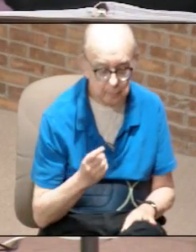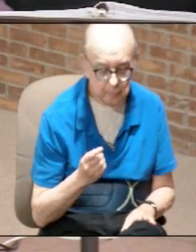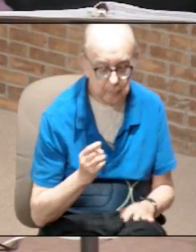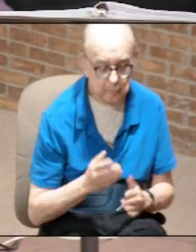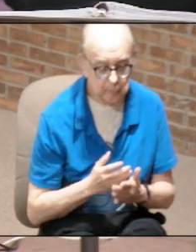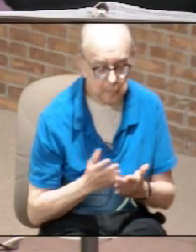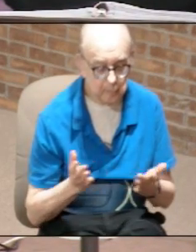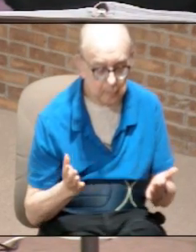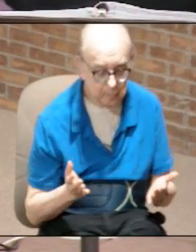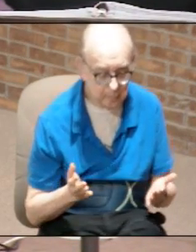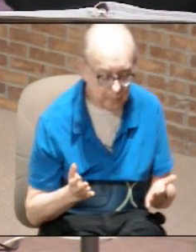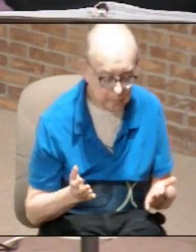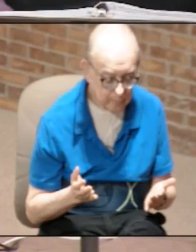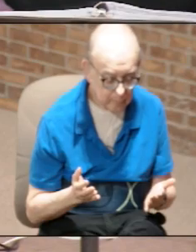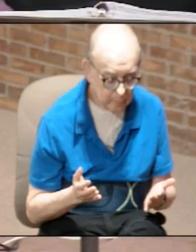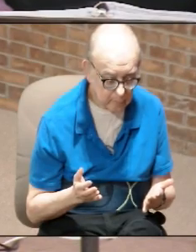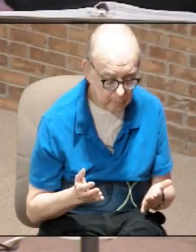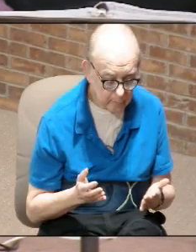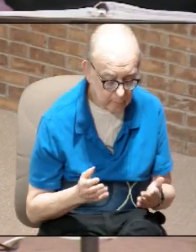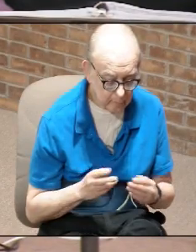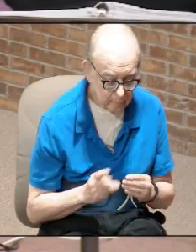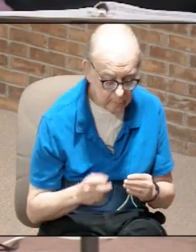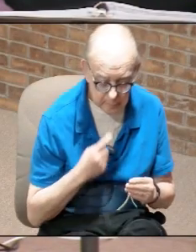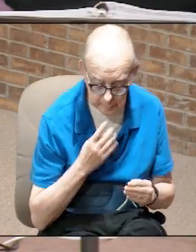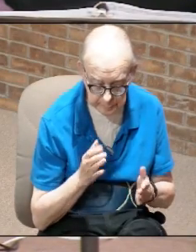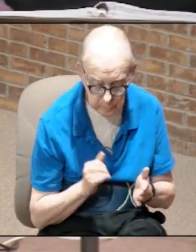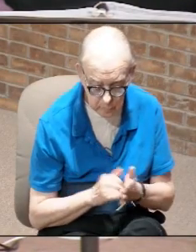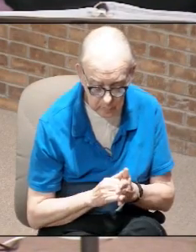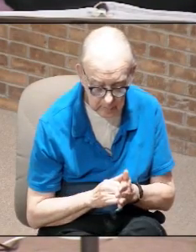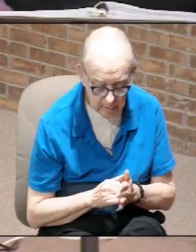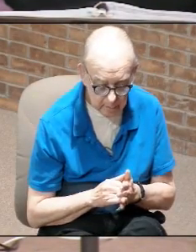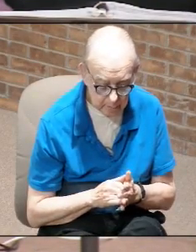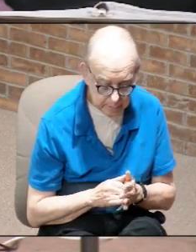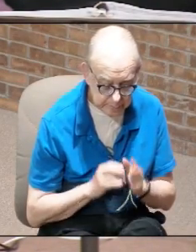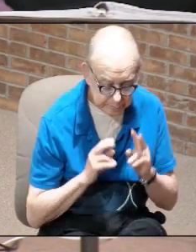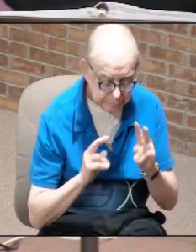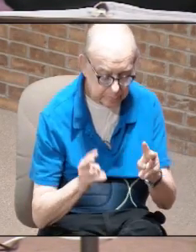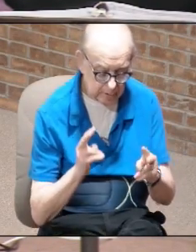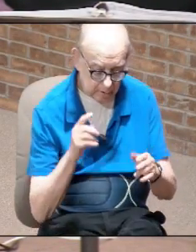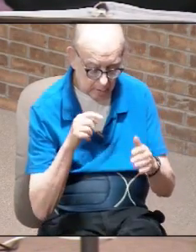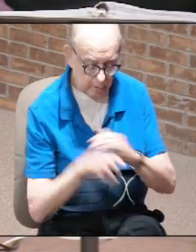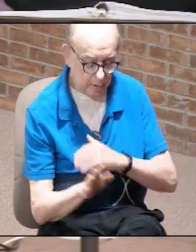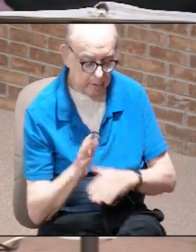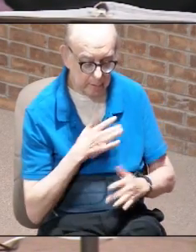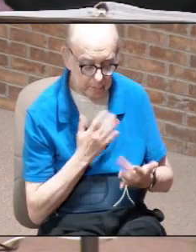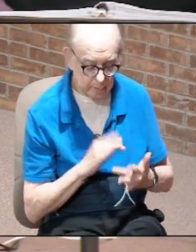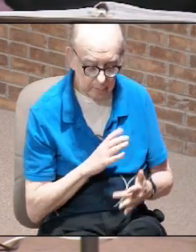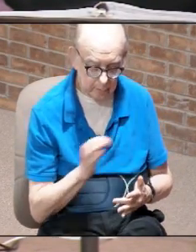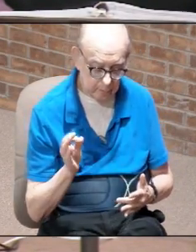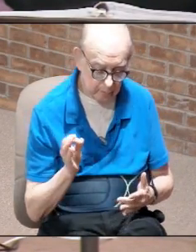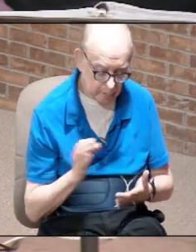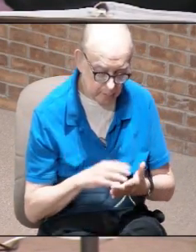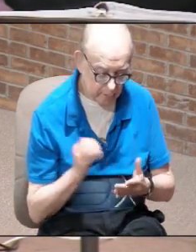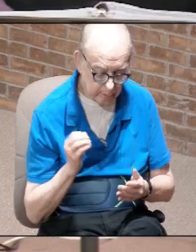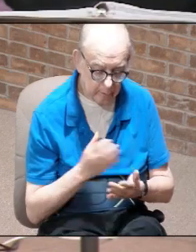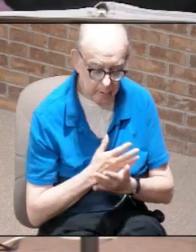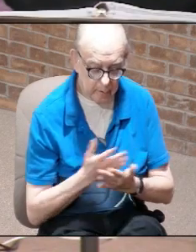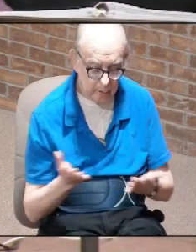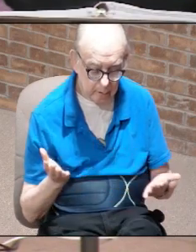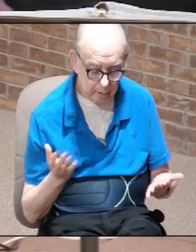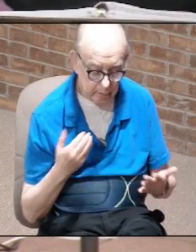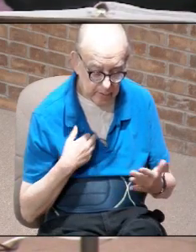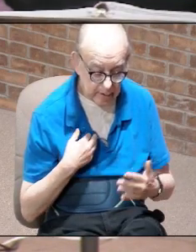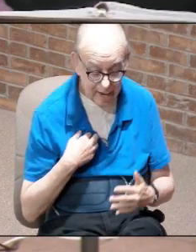understand something. The psalmist said this. He said, look deep into my heart and find out everything